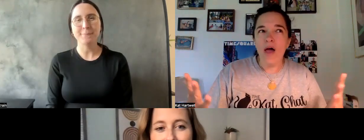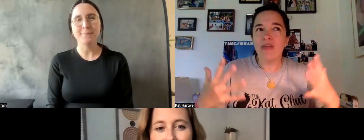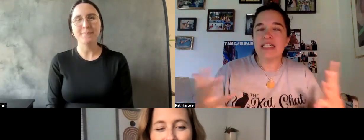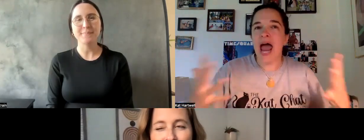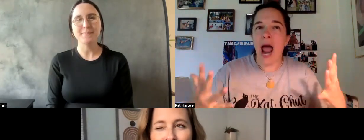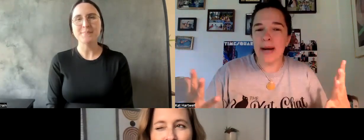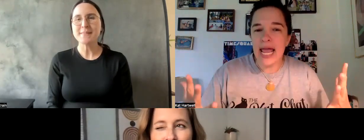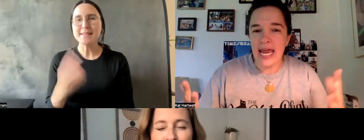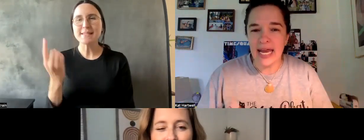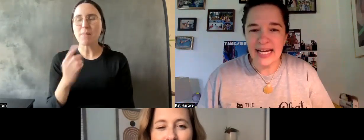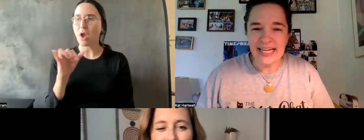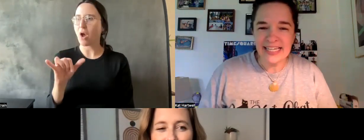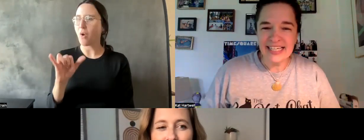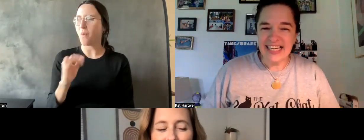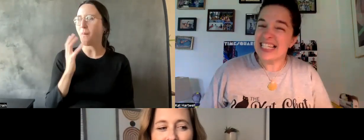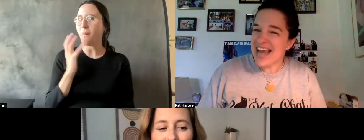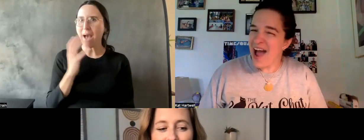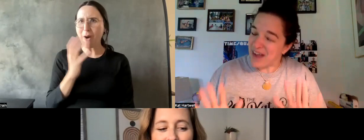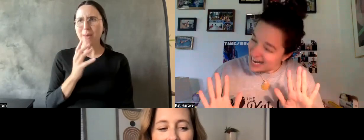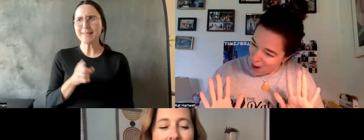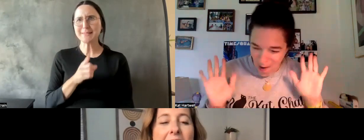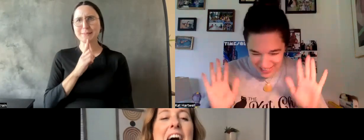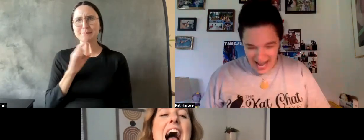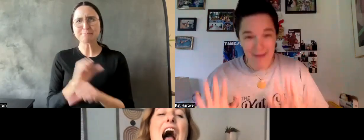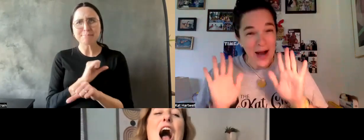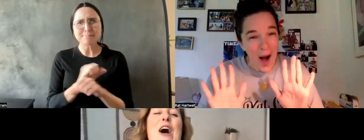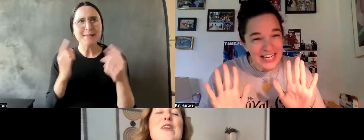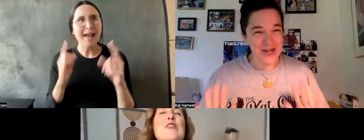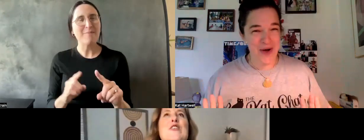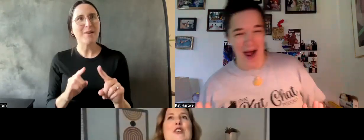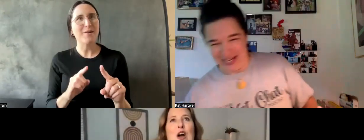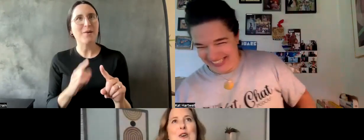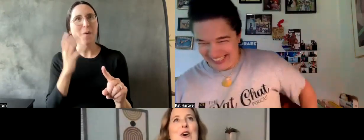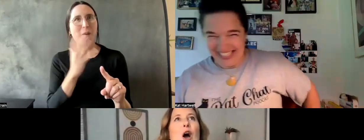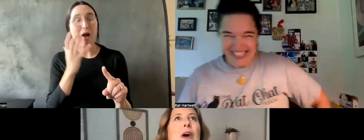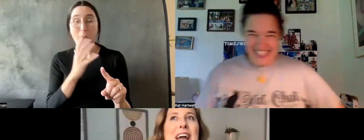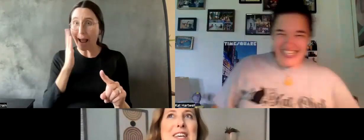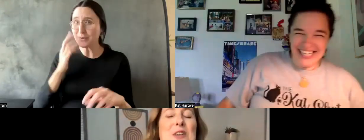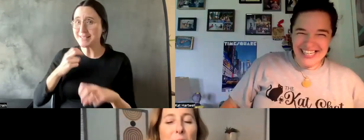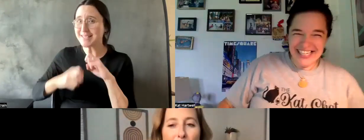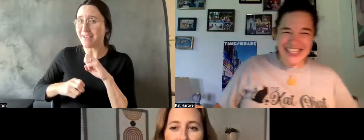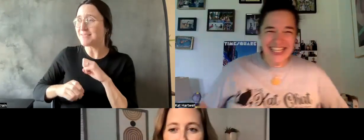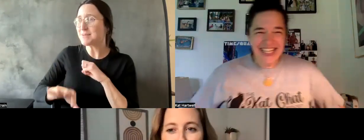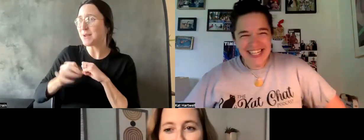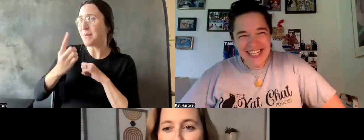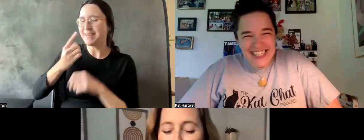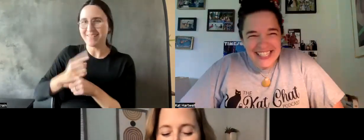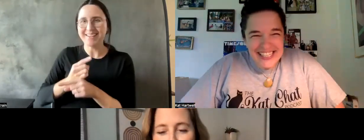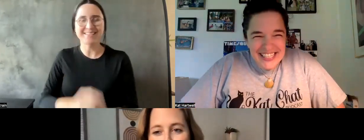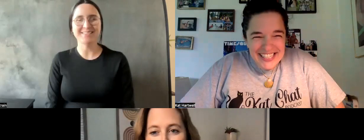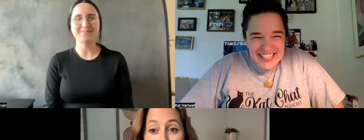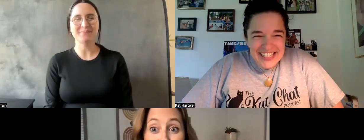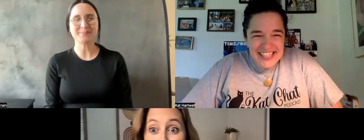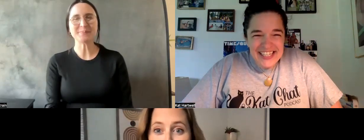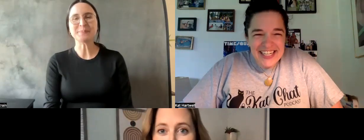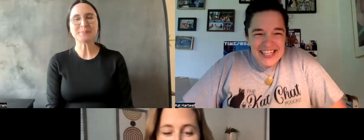Wow, this is happening. It's tough, I know. I'm not calling you out. Okay, so this is what